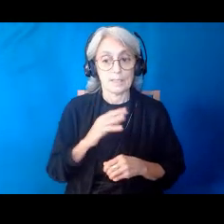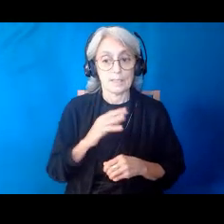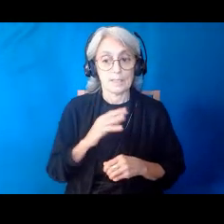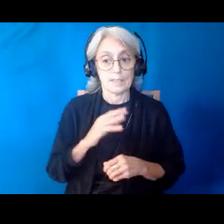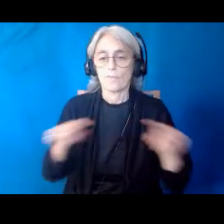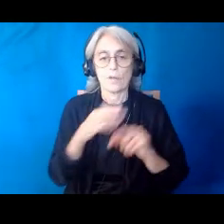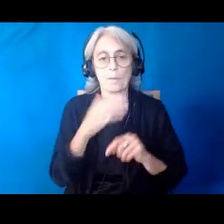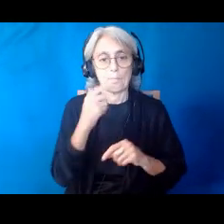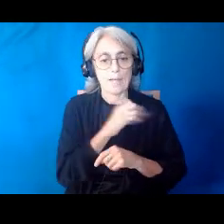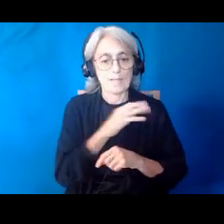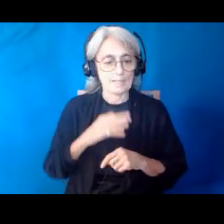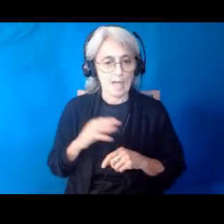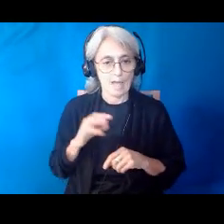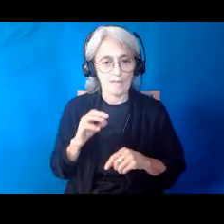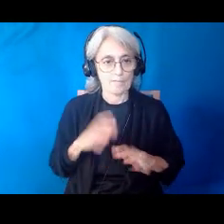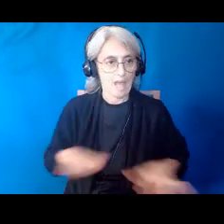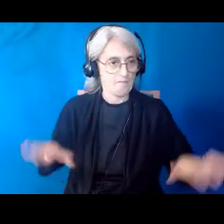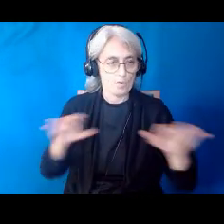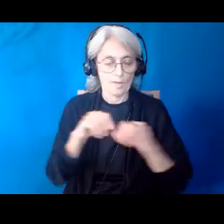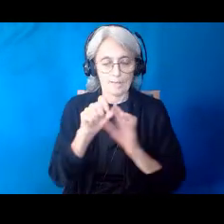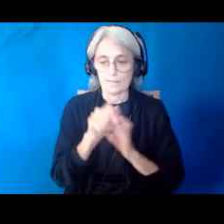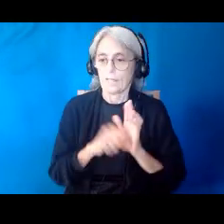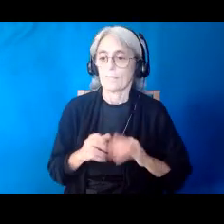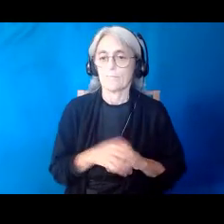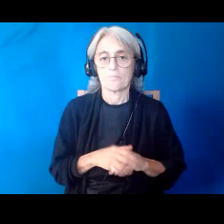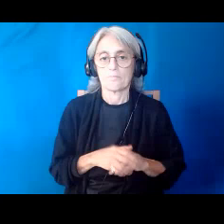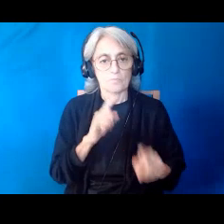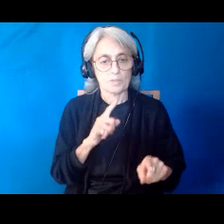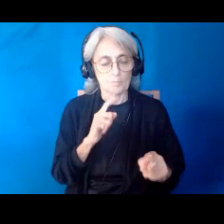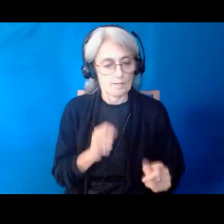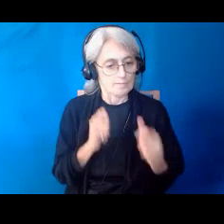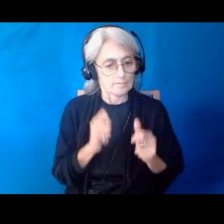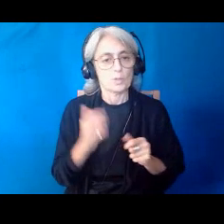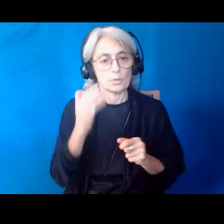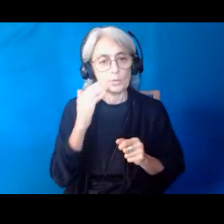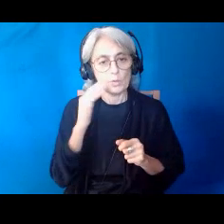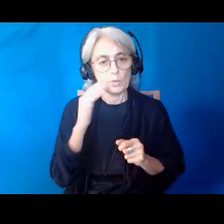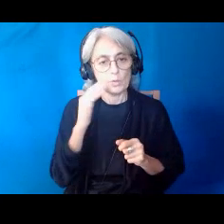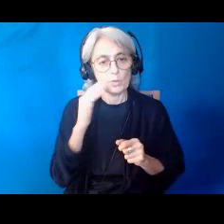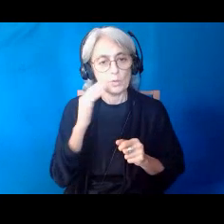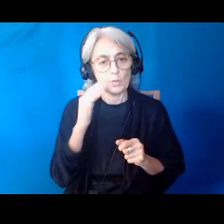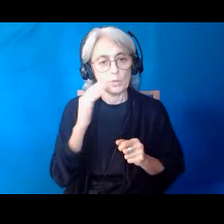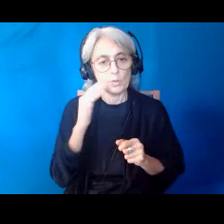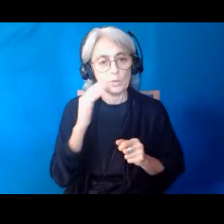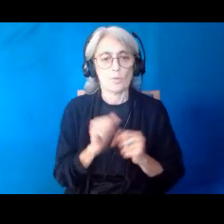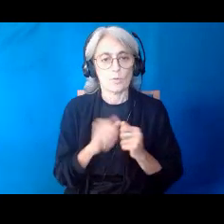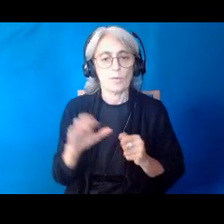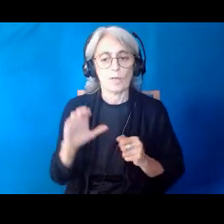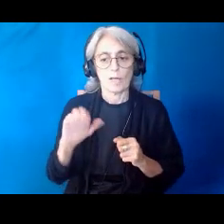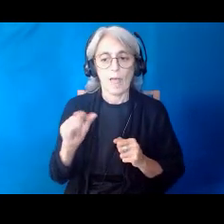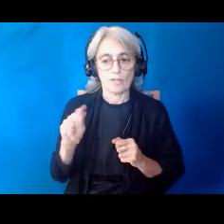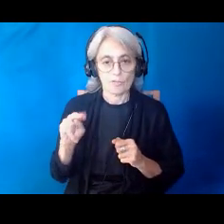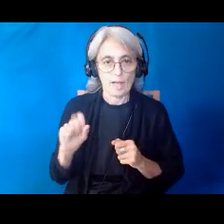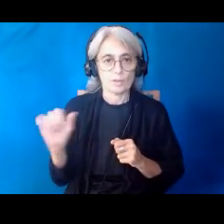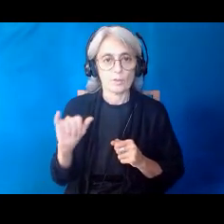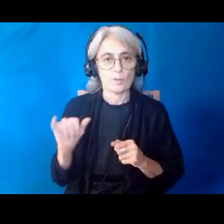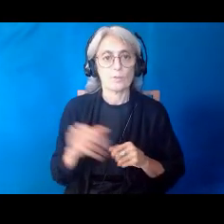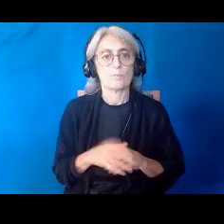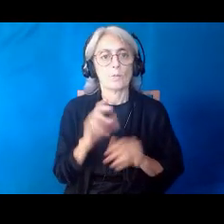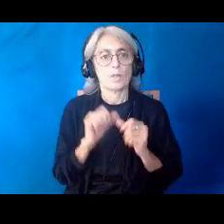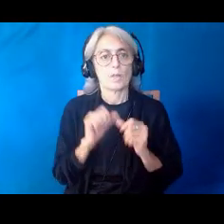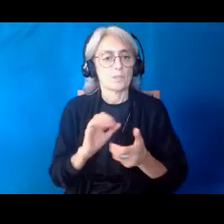staff in the state. You are always responsive, you know your material, and are great to work with. Caltrans as well. We look forward to continuing those partnerships,